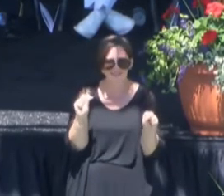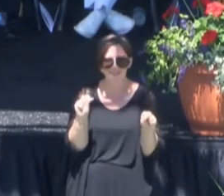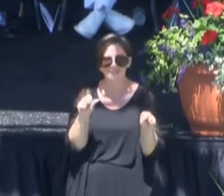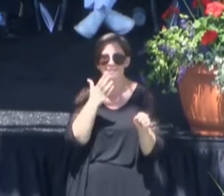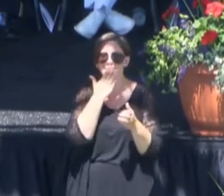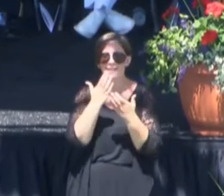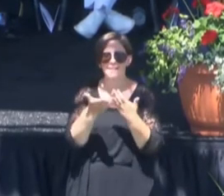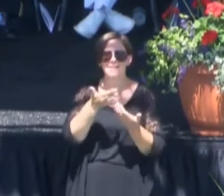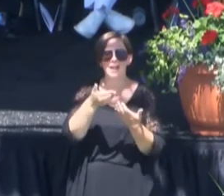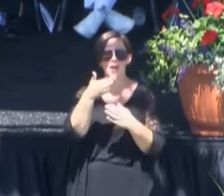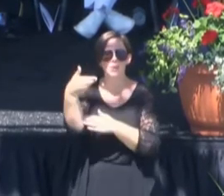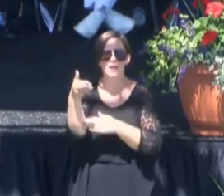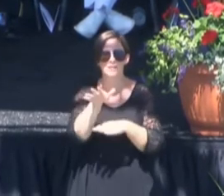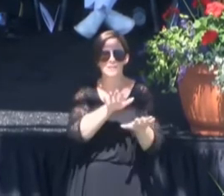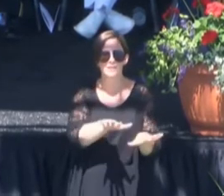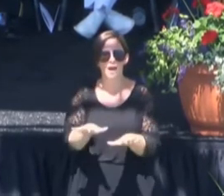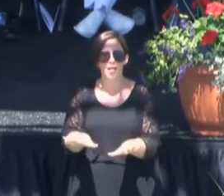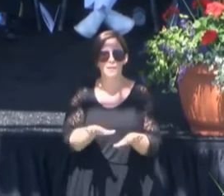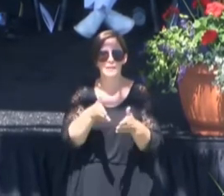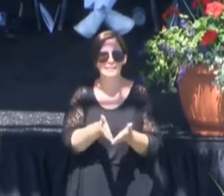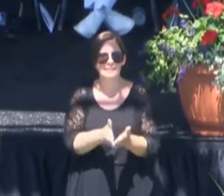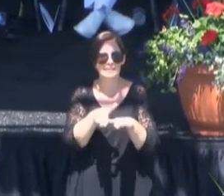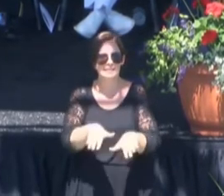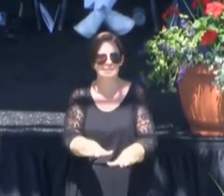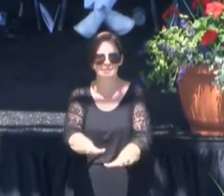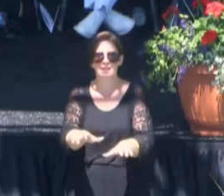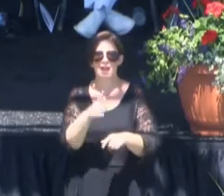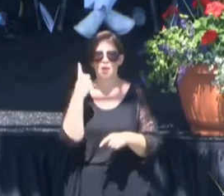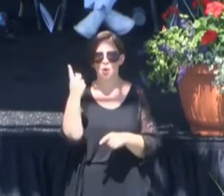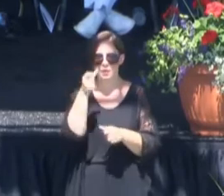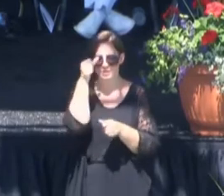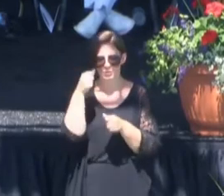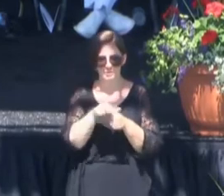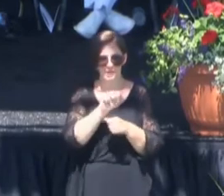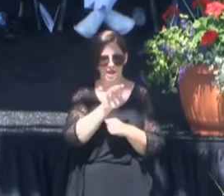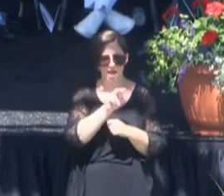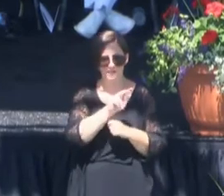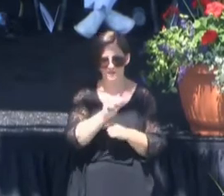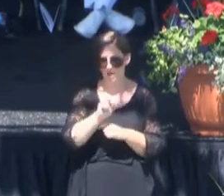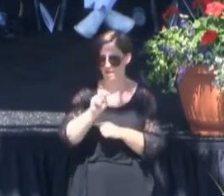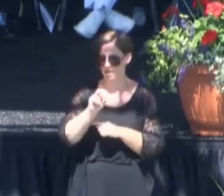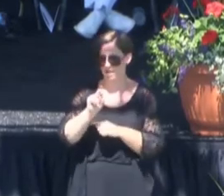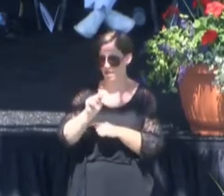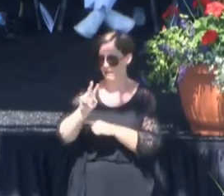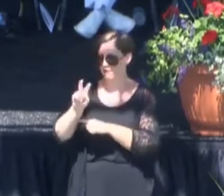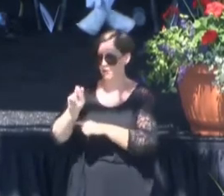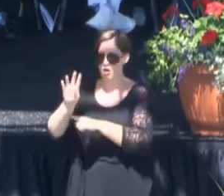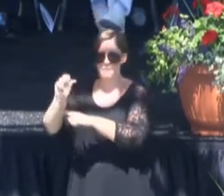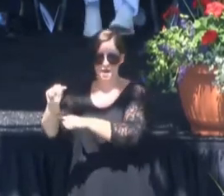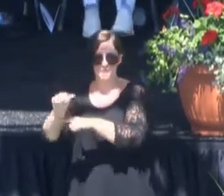and following seas, and always remember acta non verba.